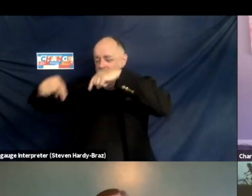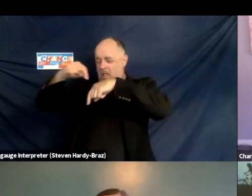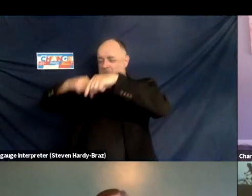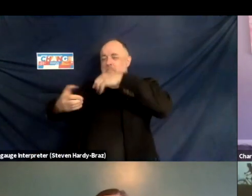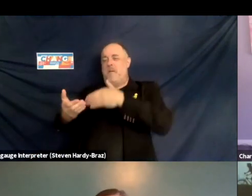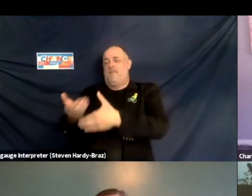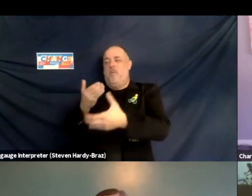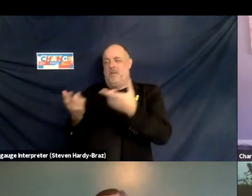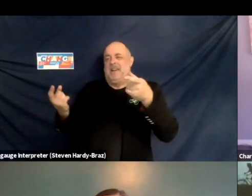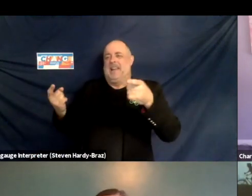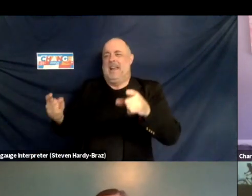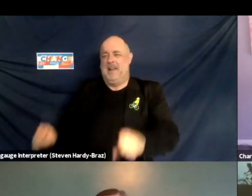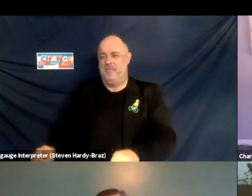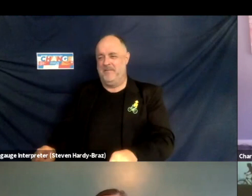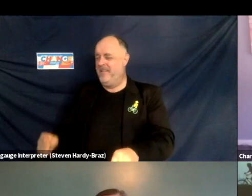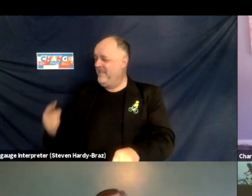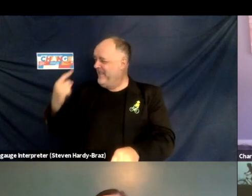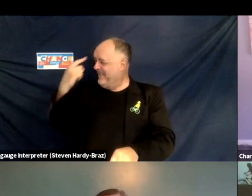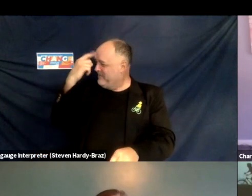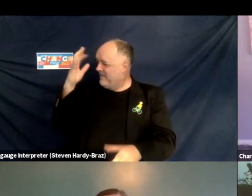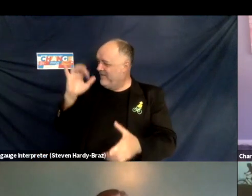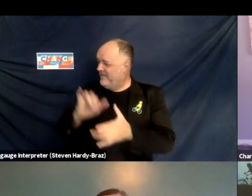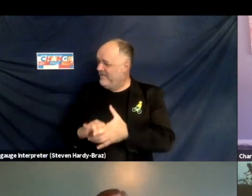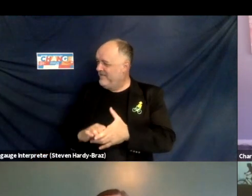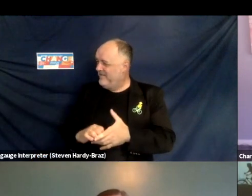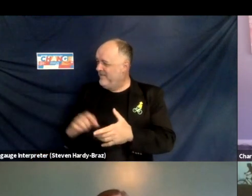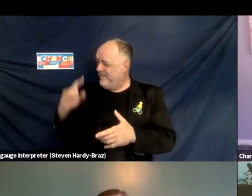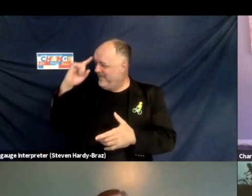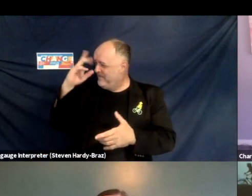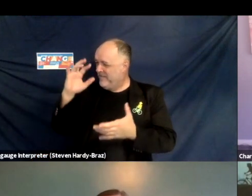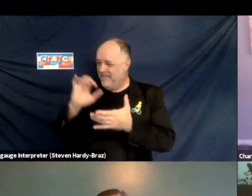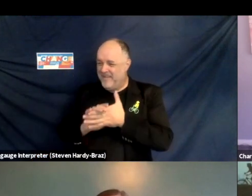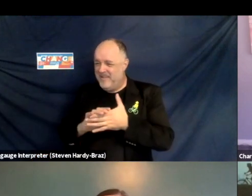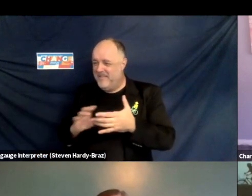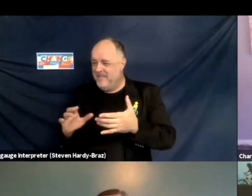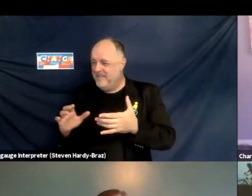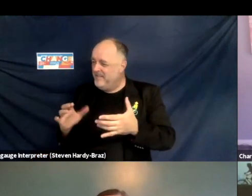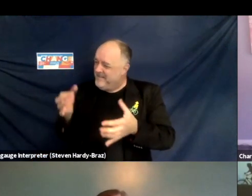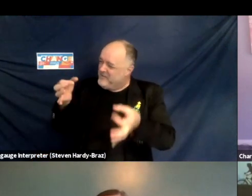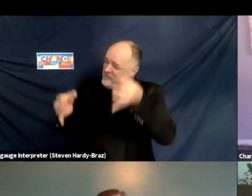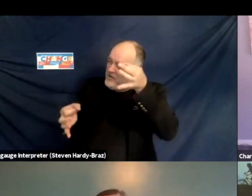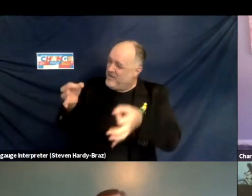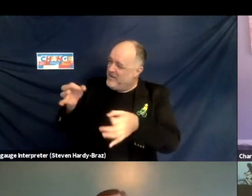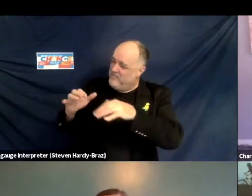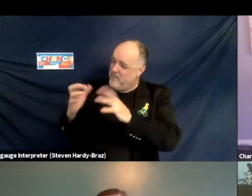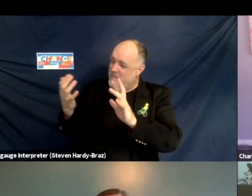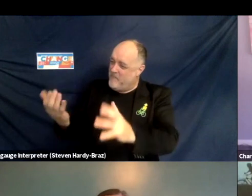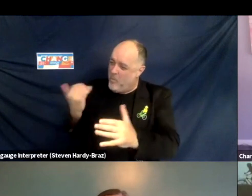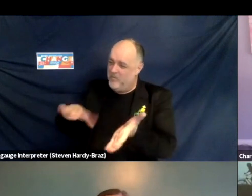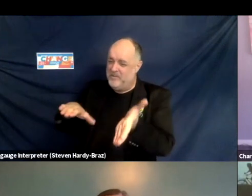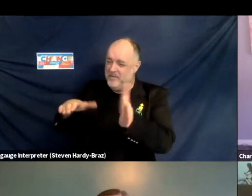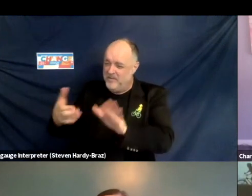forward, everyone will be judged on who they were before and after the deaths of George Floyd and Breonna Taylor. Because again, this is more than